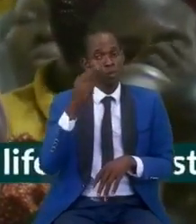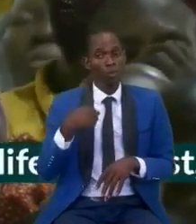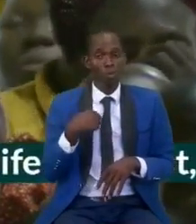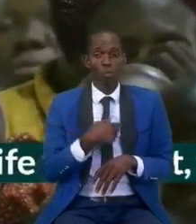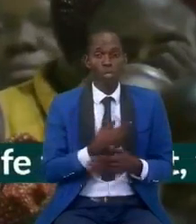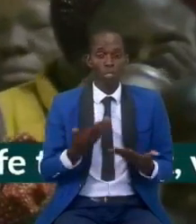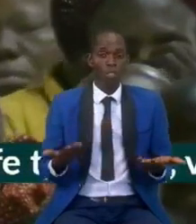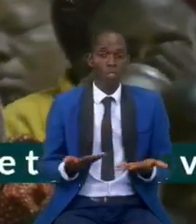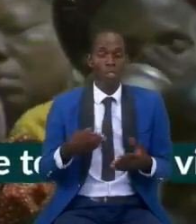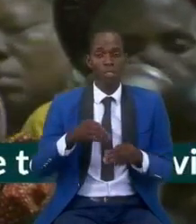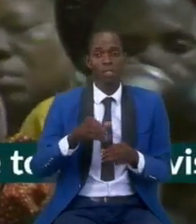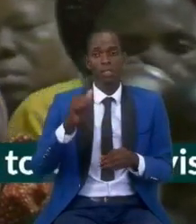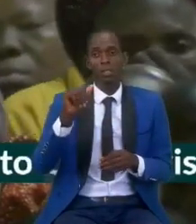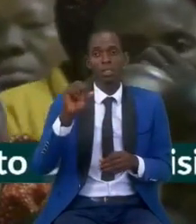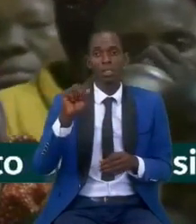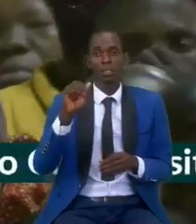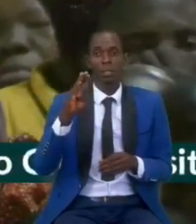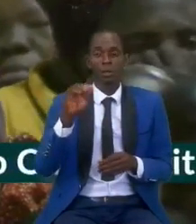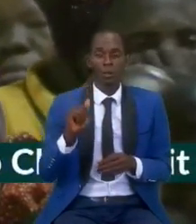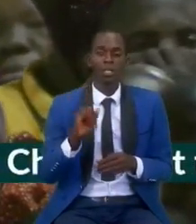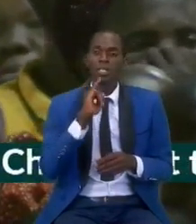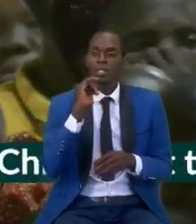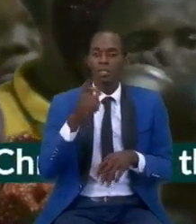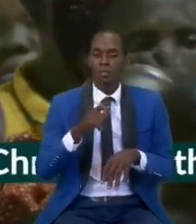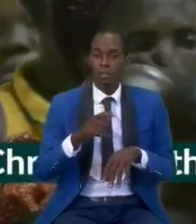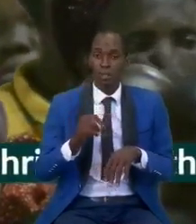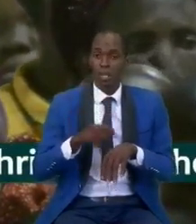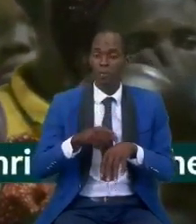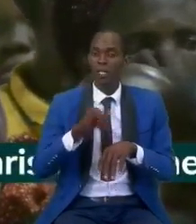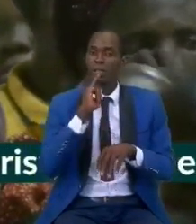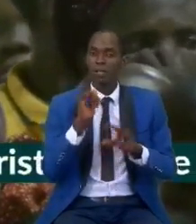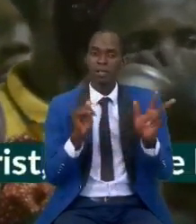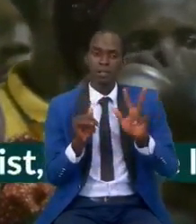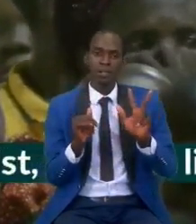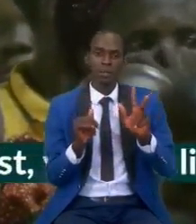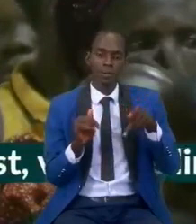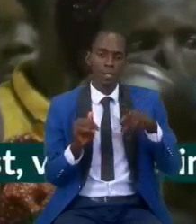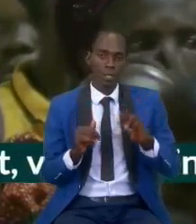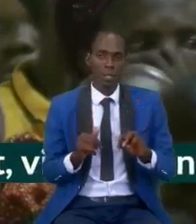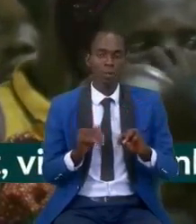take place in DEEPERLIFE Bible Church, Headquarters Church,